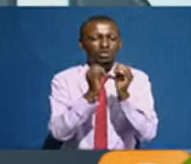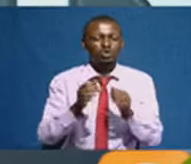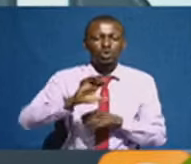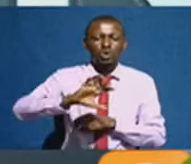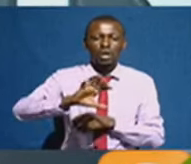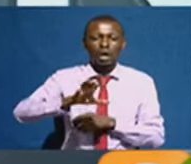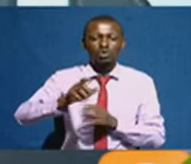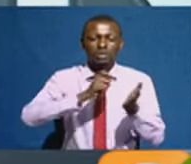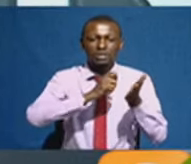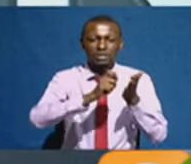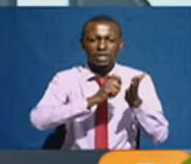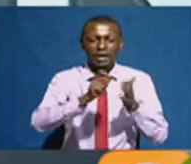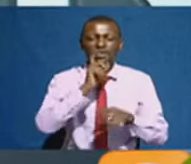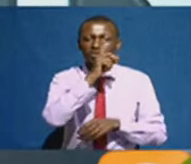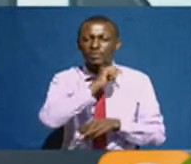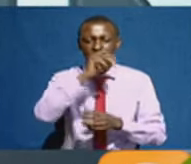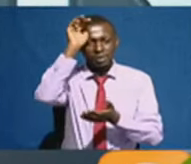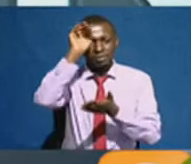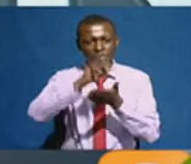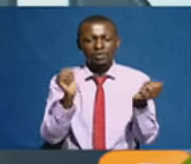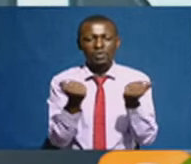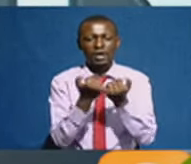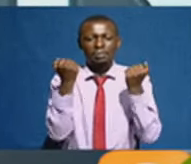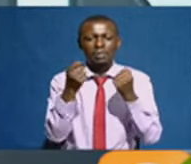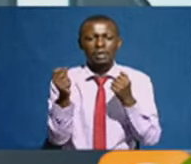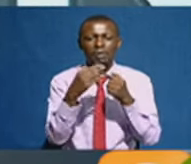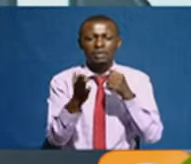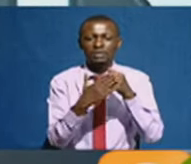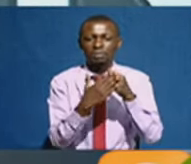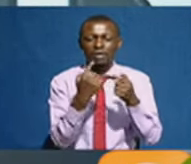that happened, I believe, in September of